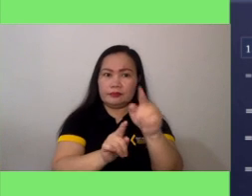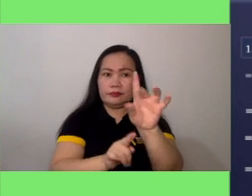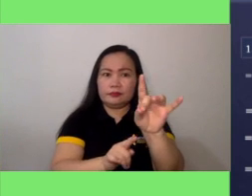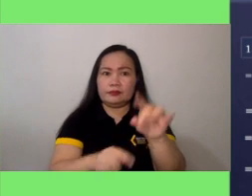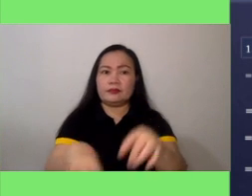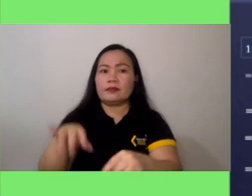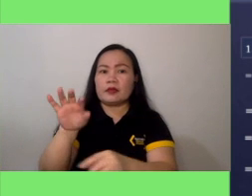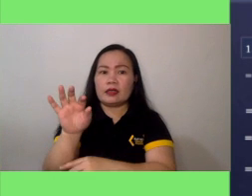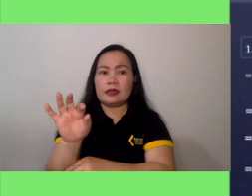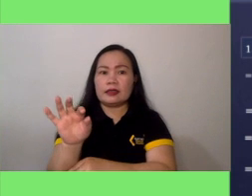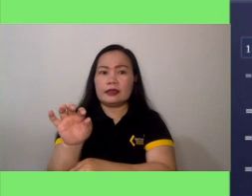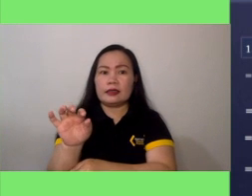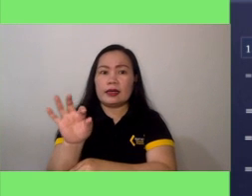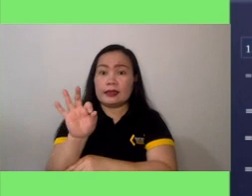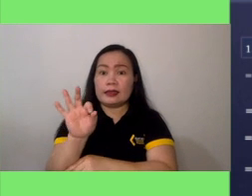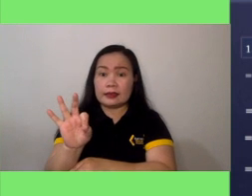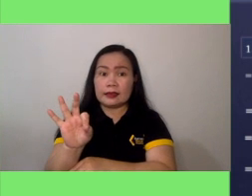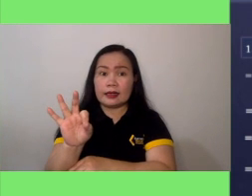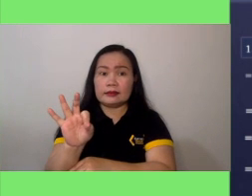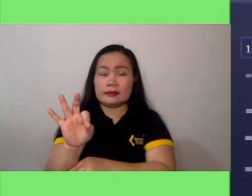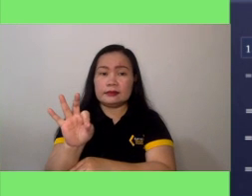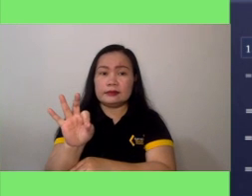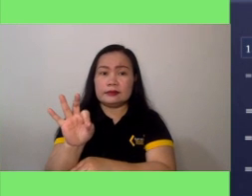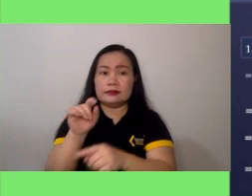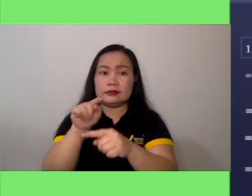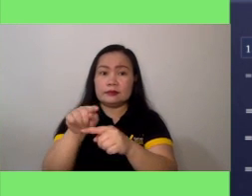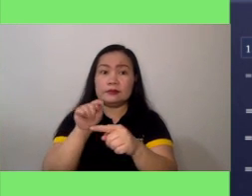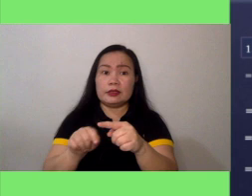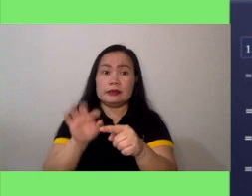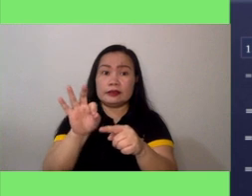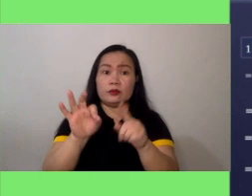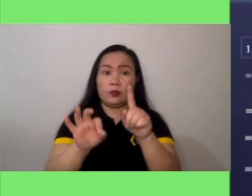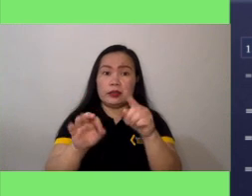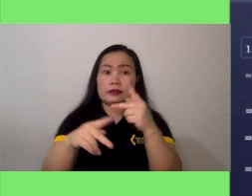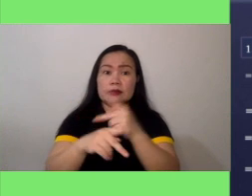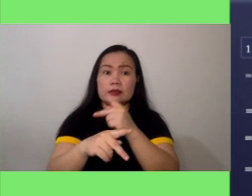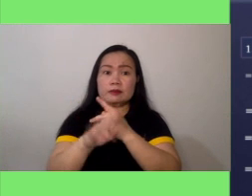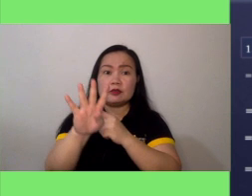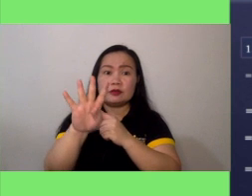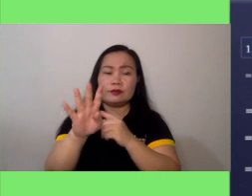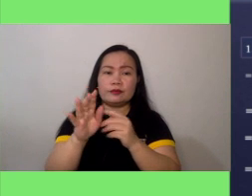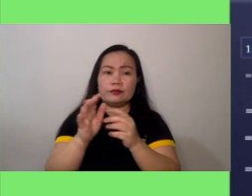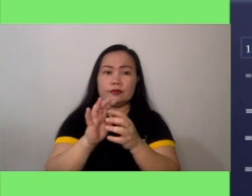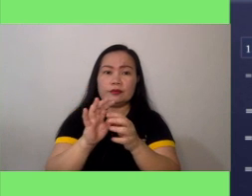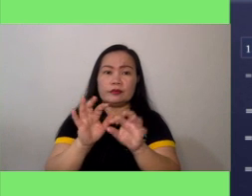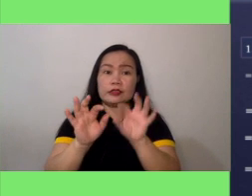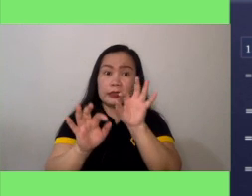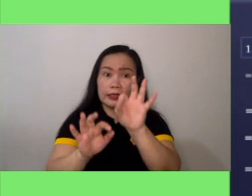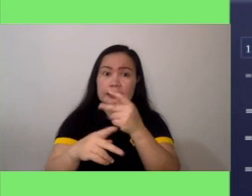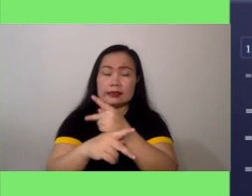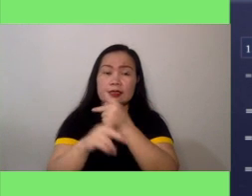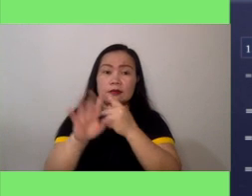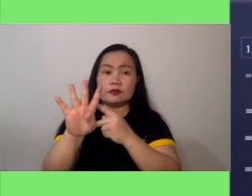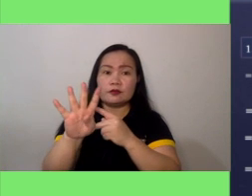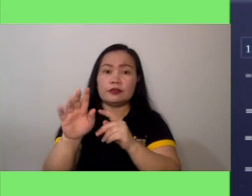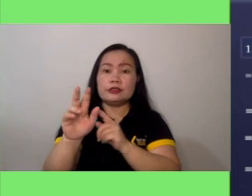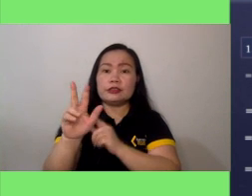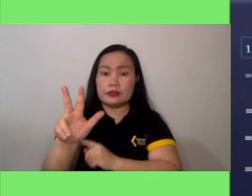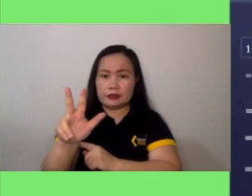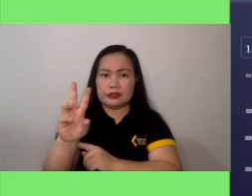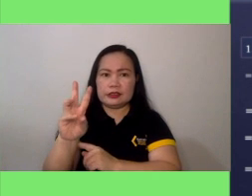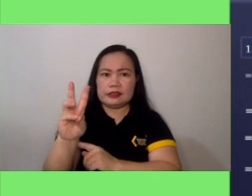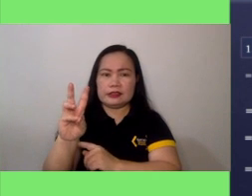times 1, 9. Diba? May denominator tayong 1 dyan. So, cross, cross, multiply. Yun